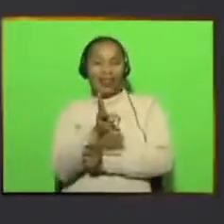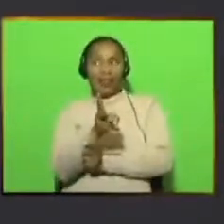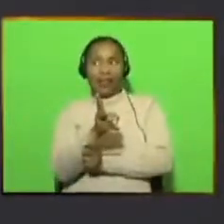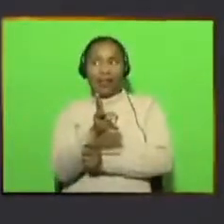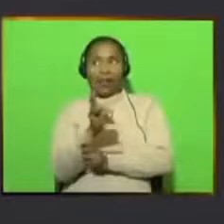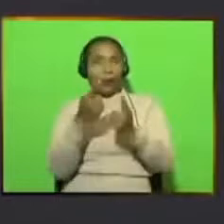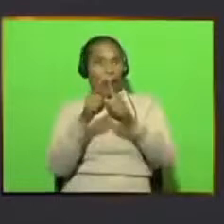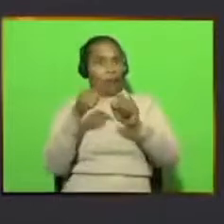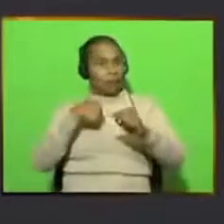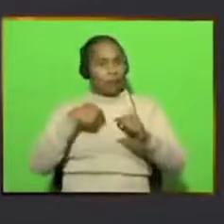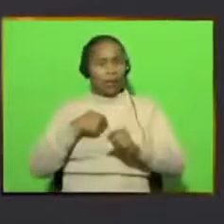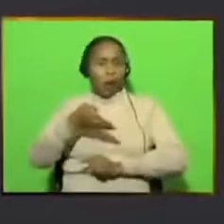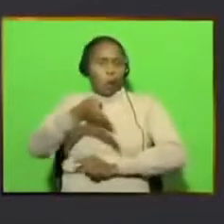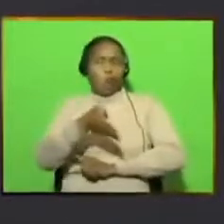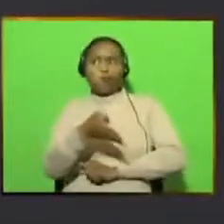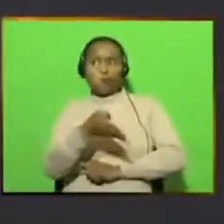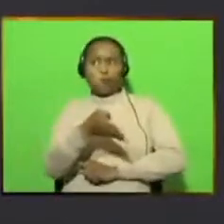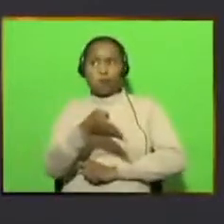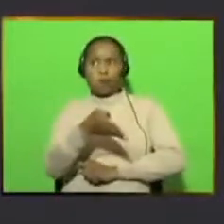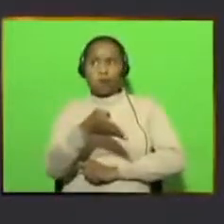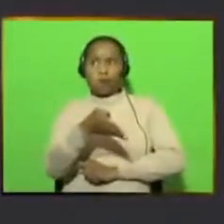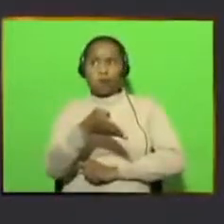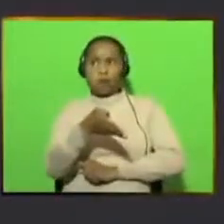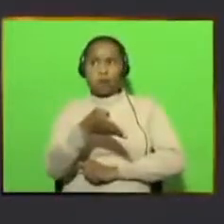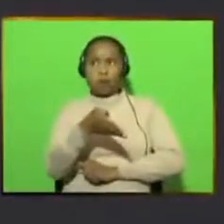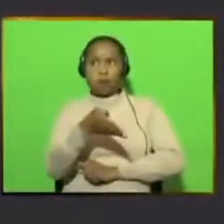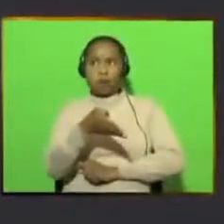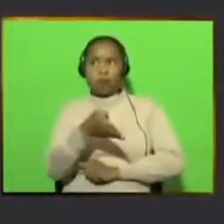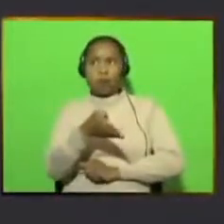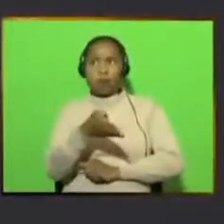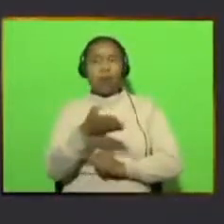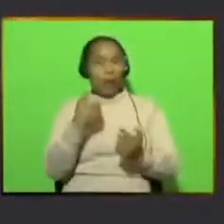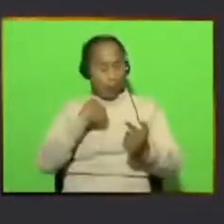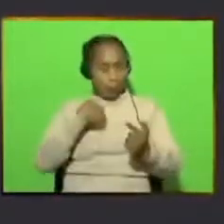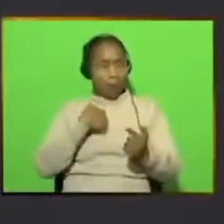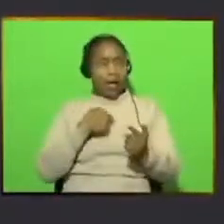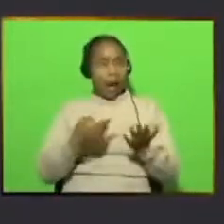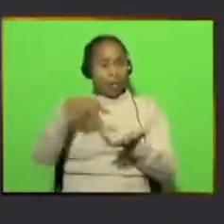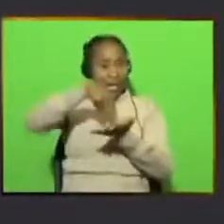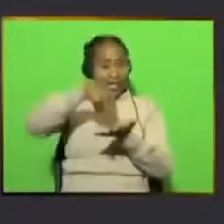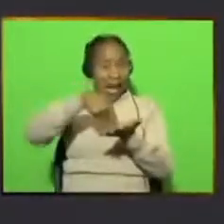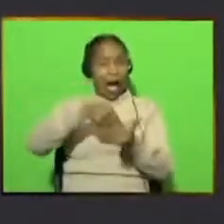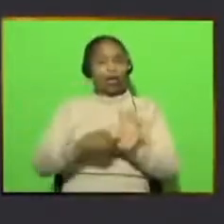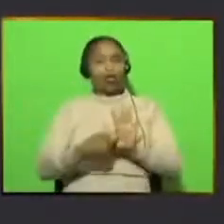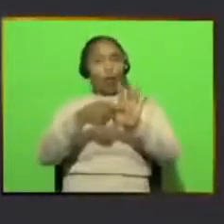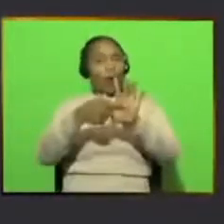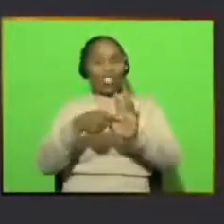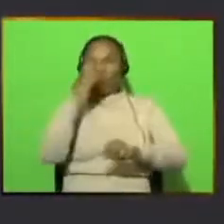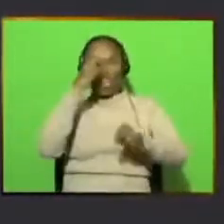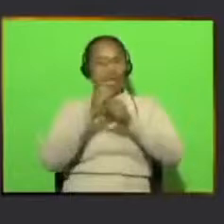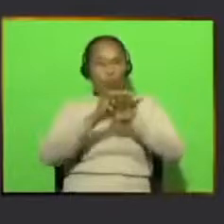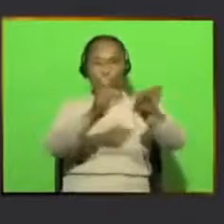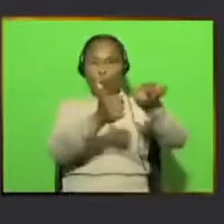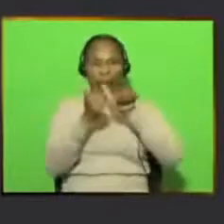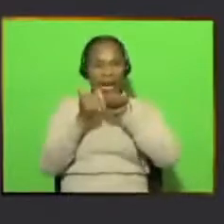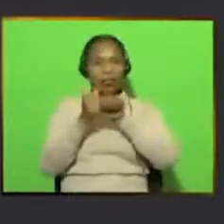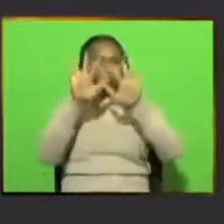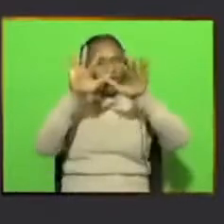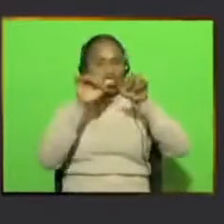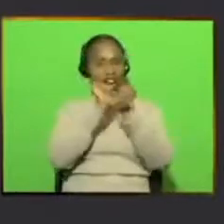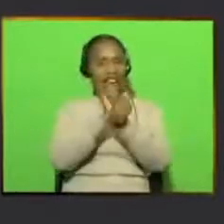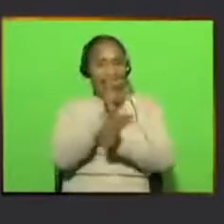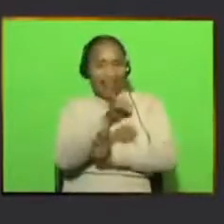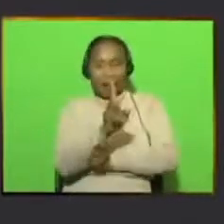here comes with a hope that I can show them that you don't need to go back to jail. And I